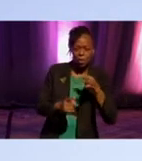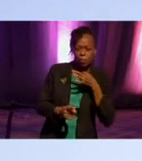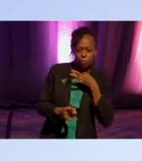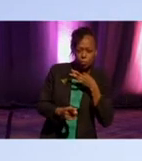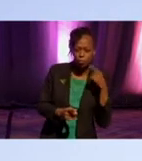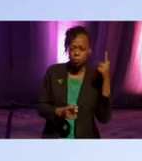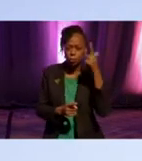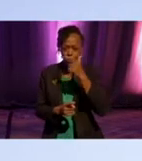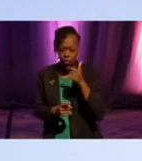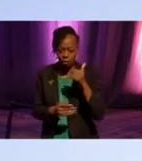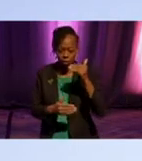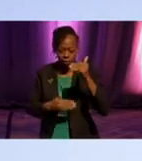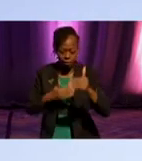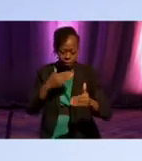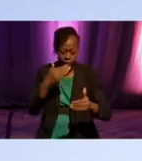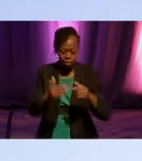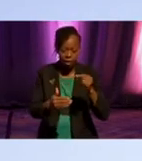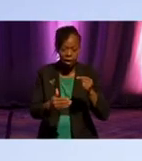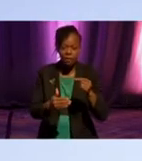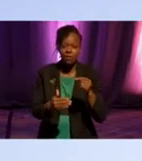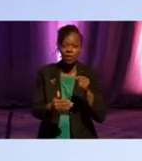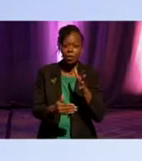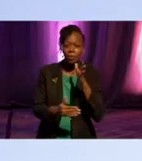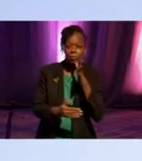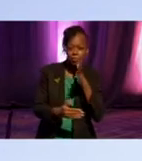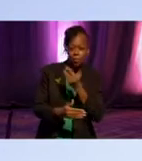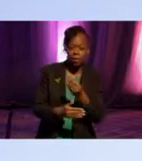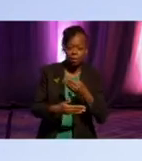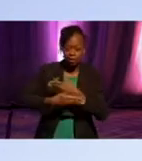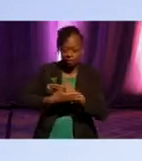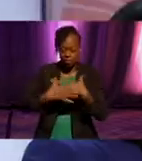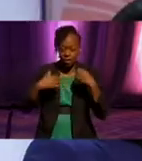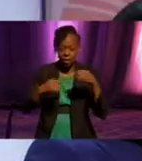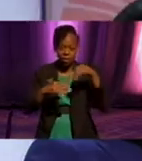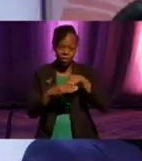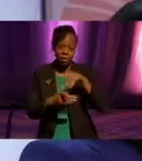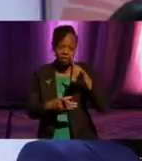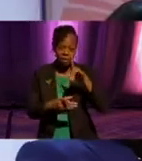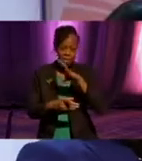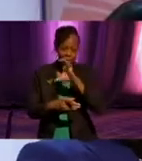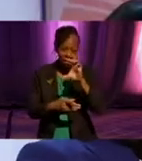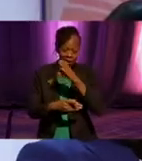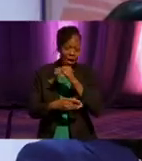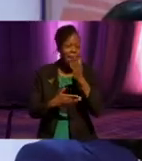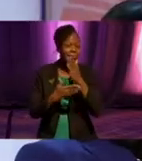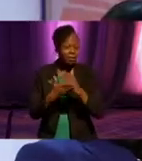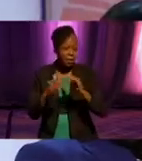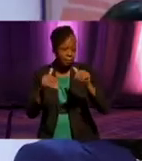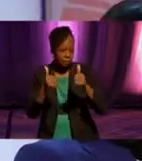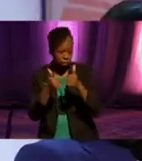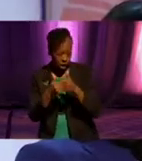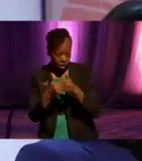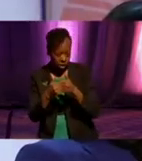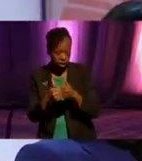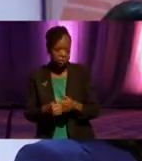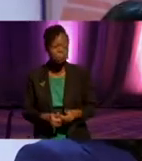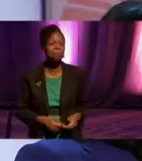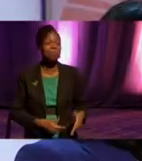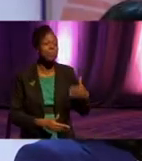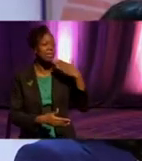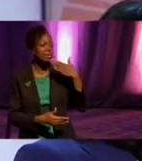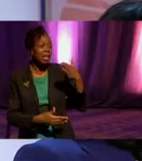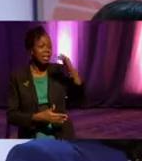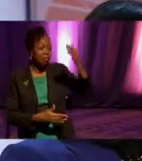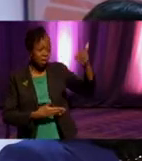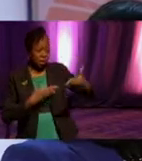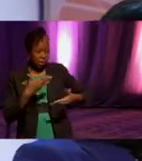infant health in the district, and what are some of the challenges? Well, thank you for that introduction, and also thank you